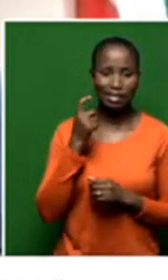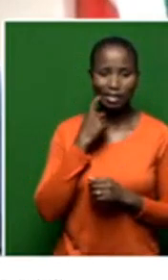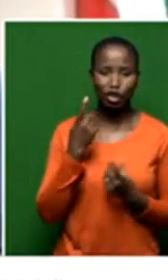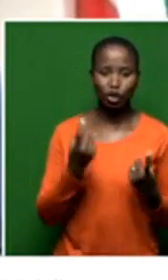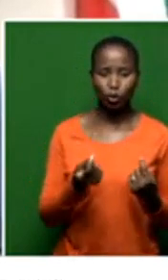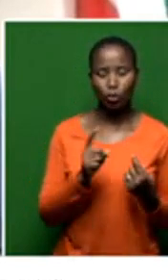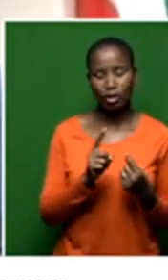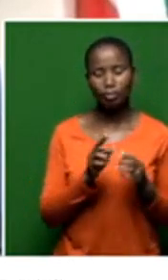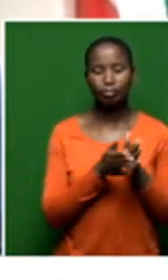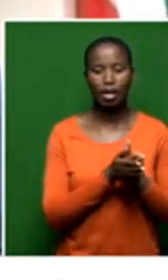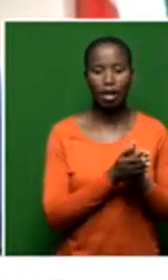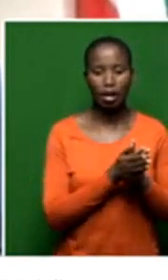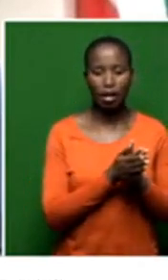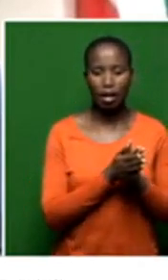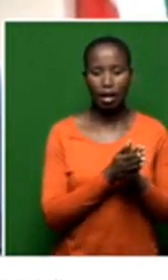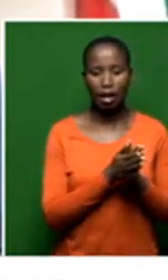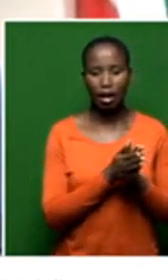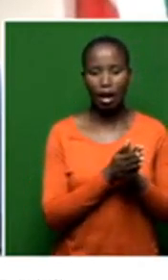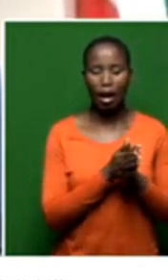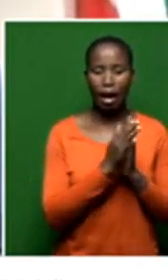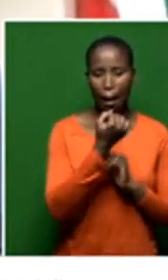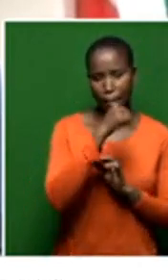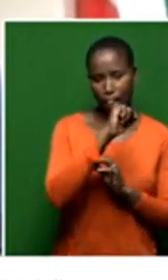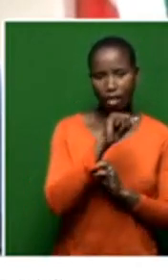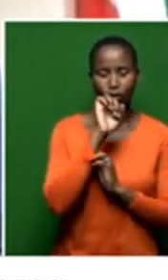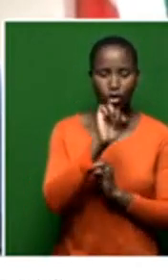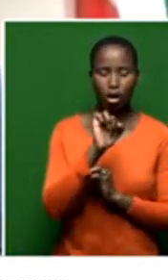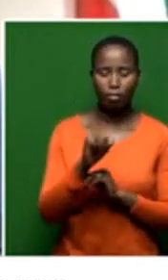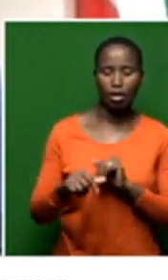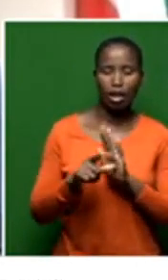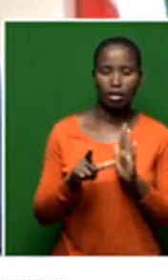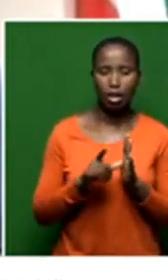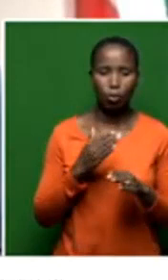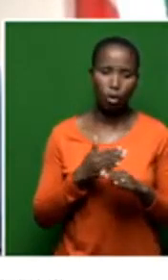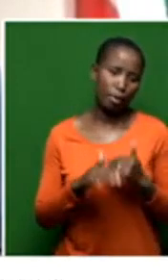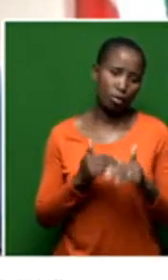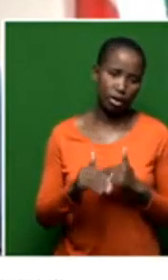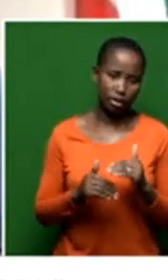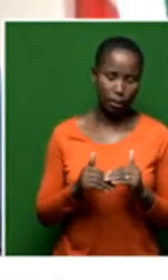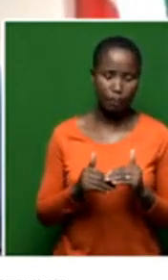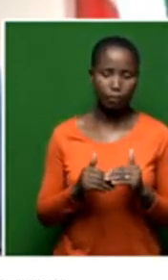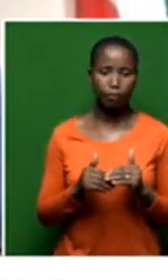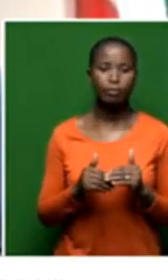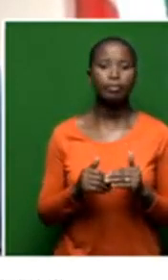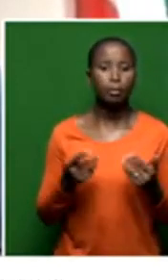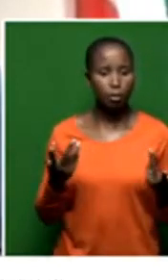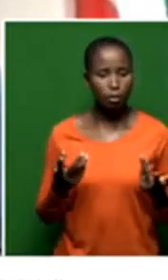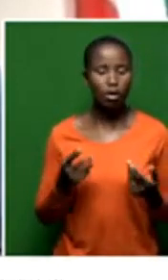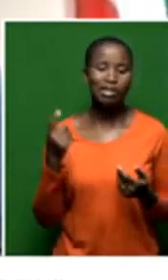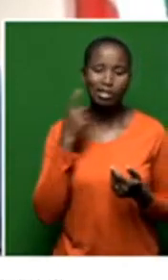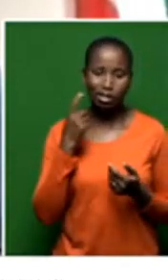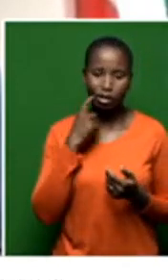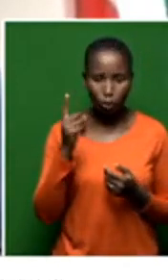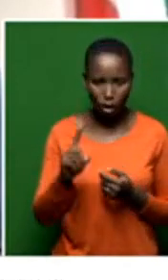appeal to the conscience of our licensee, our operator, Telkom, so that we can all put